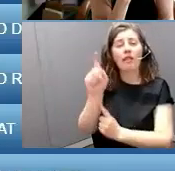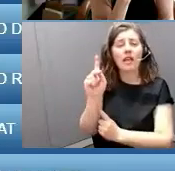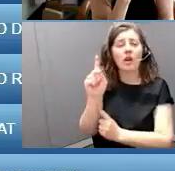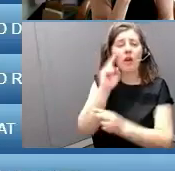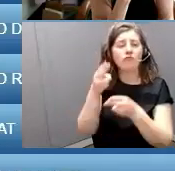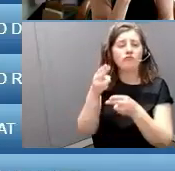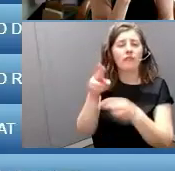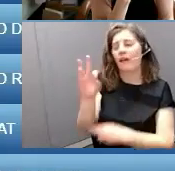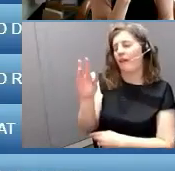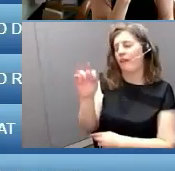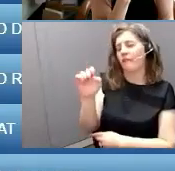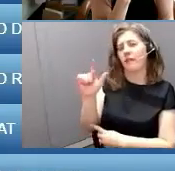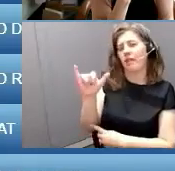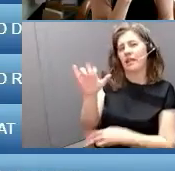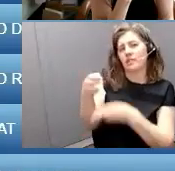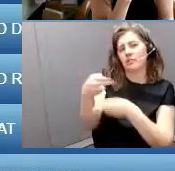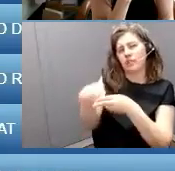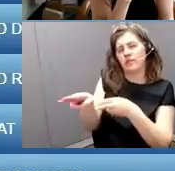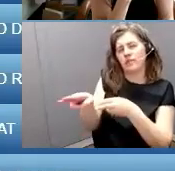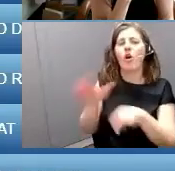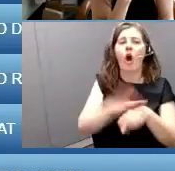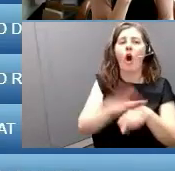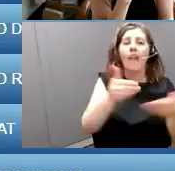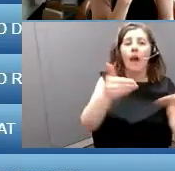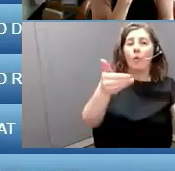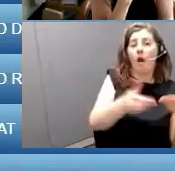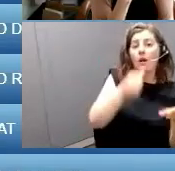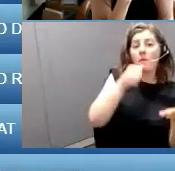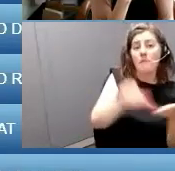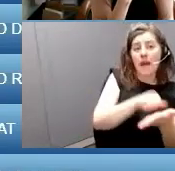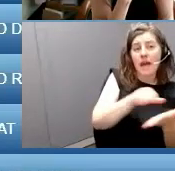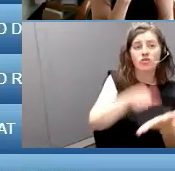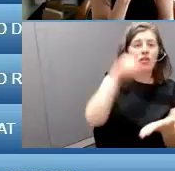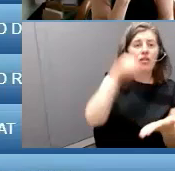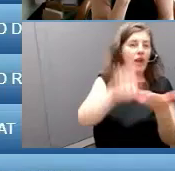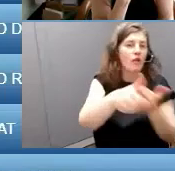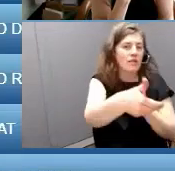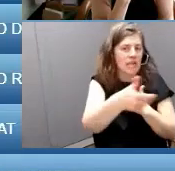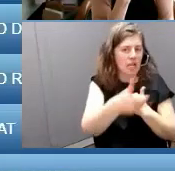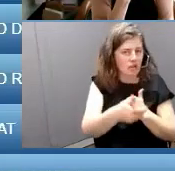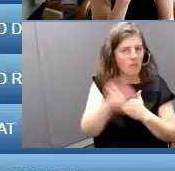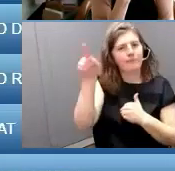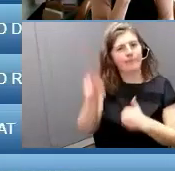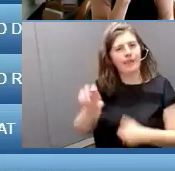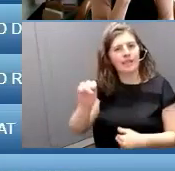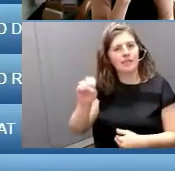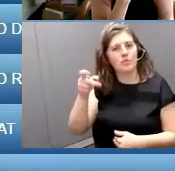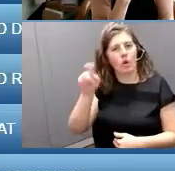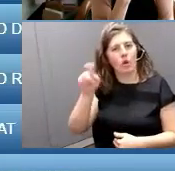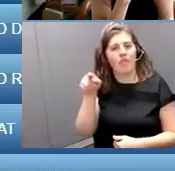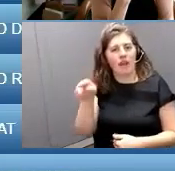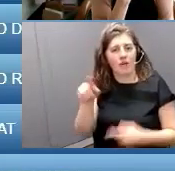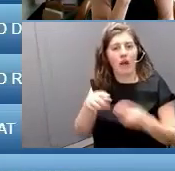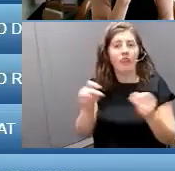briefly. Not only are they on the welcome page and in the letter of invitation, but they're here as well. So the quick guide in Spanish, Japanese,